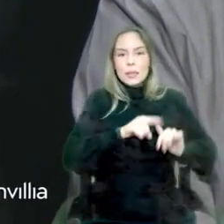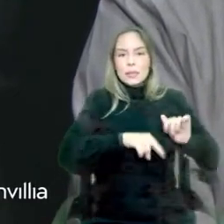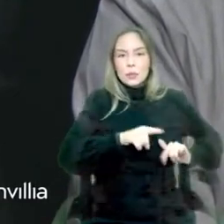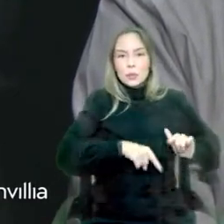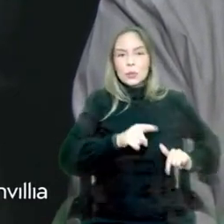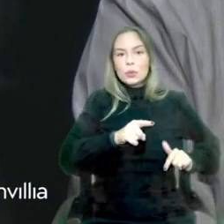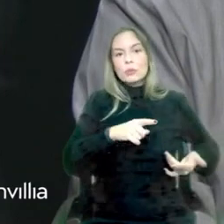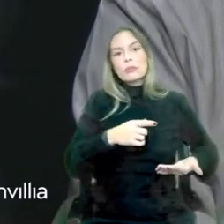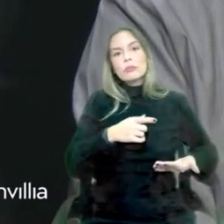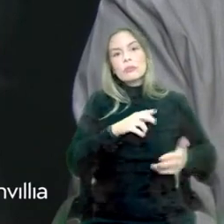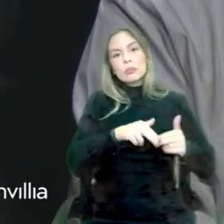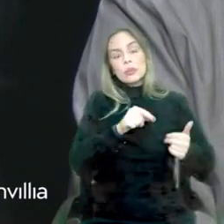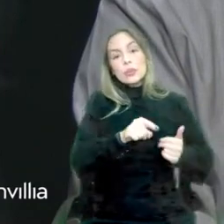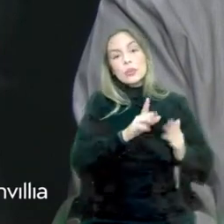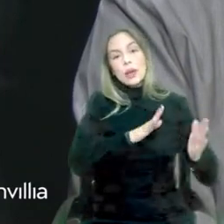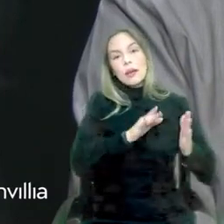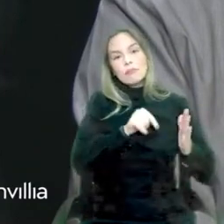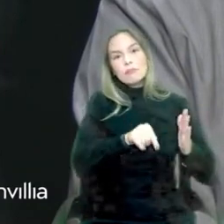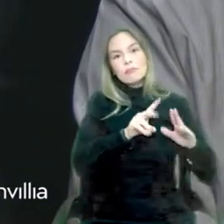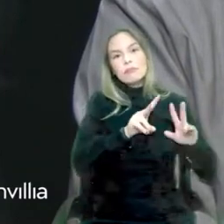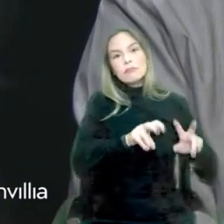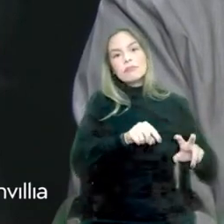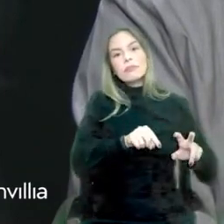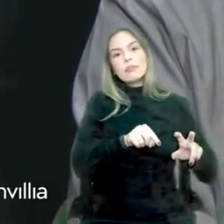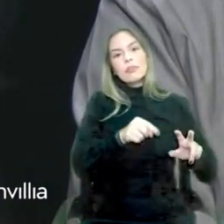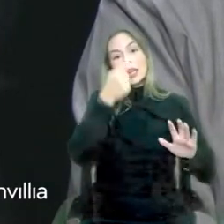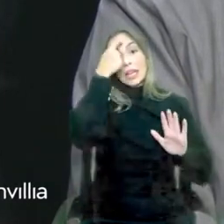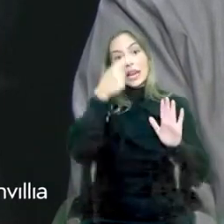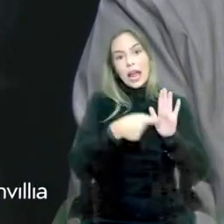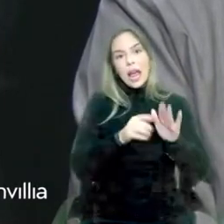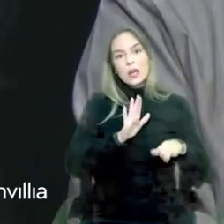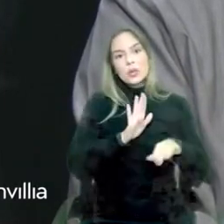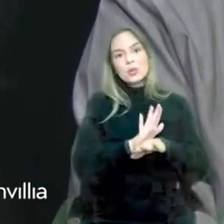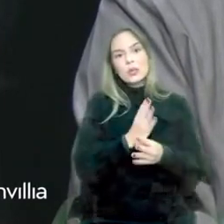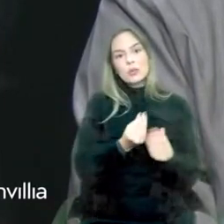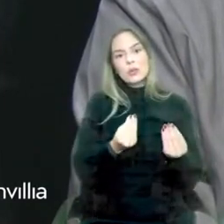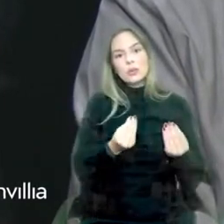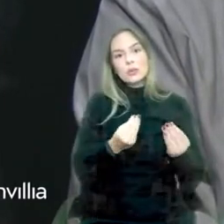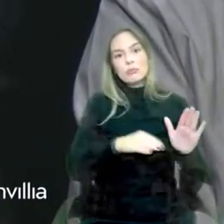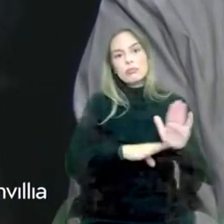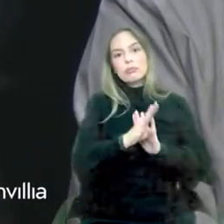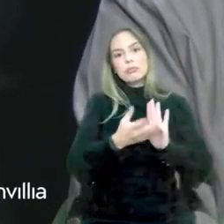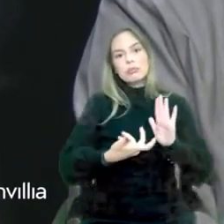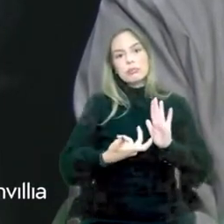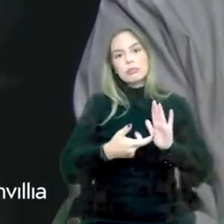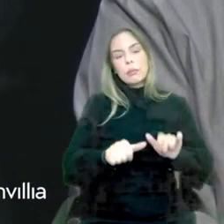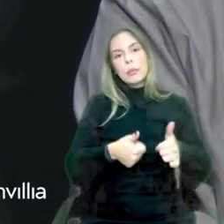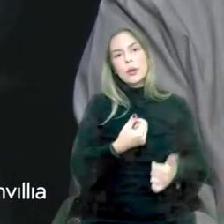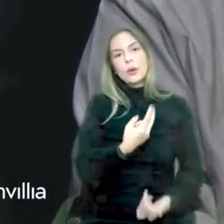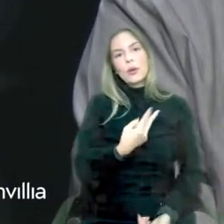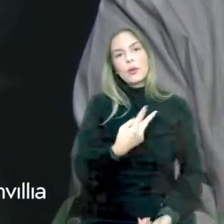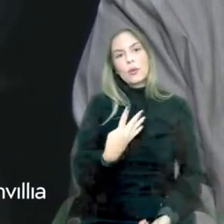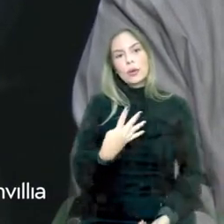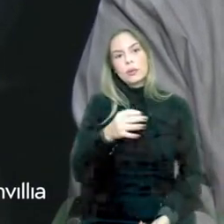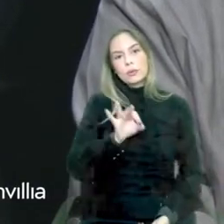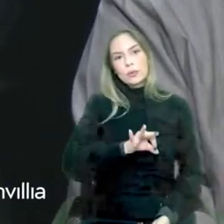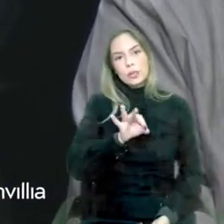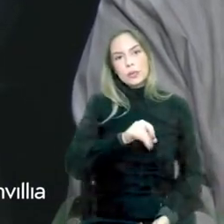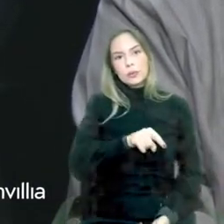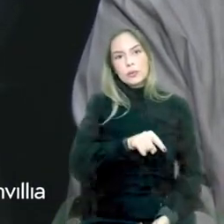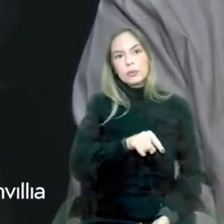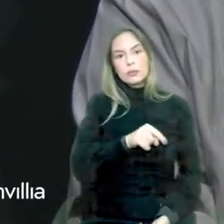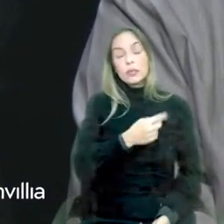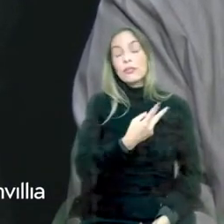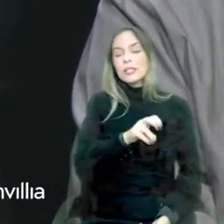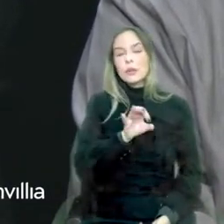case, artificial intelligence has helped them increase their efficiencies by 25%. So that's something that I really recommend